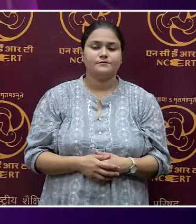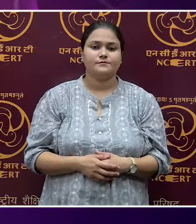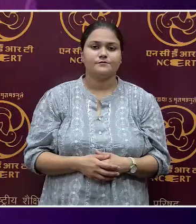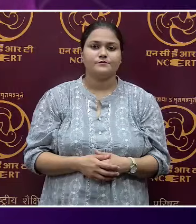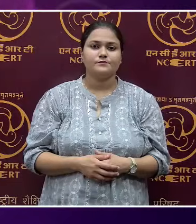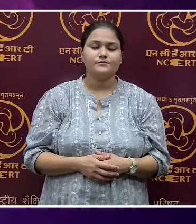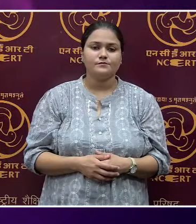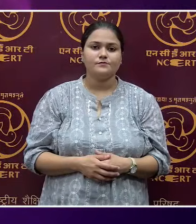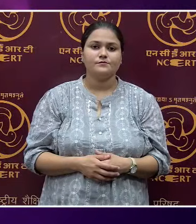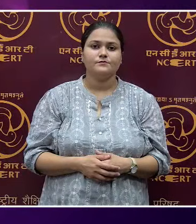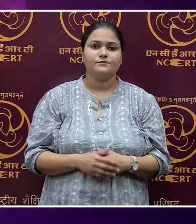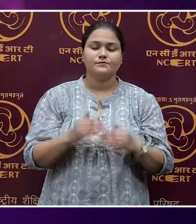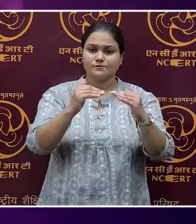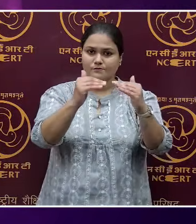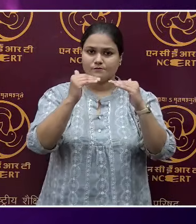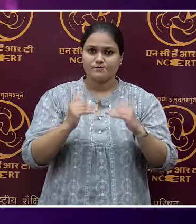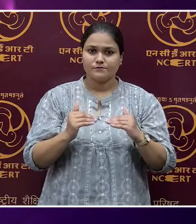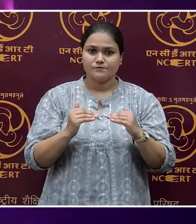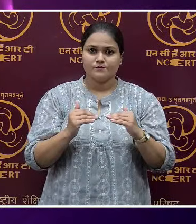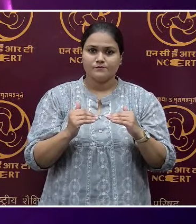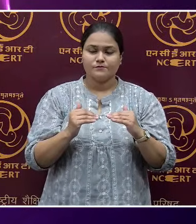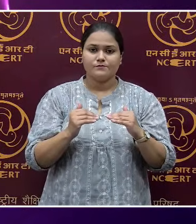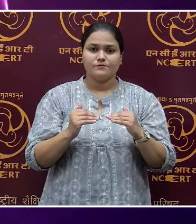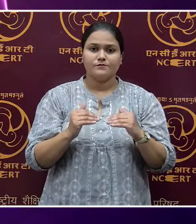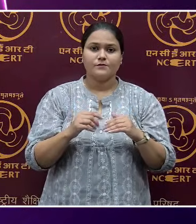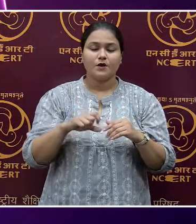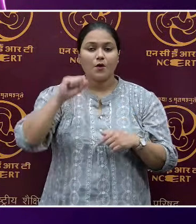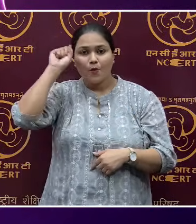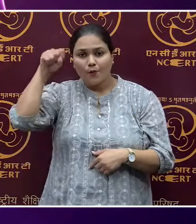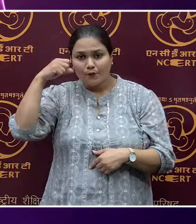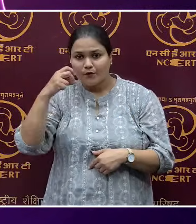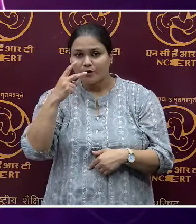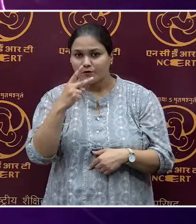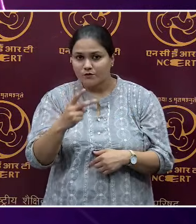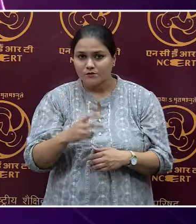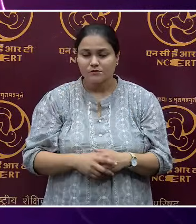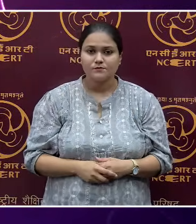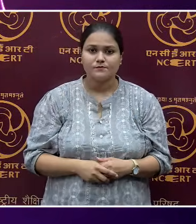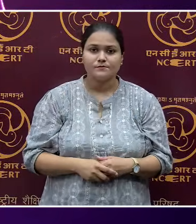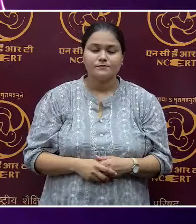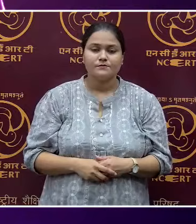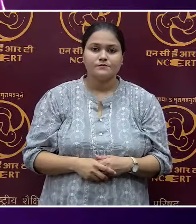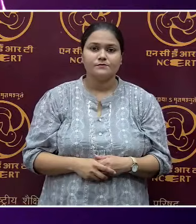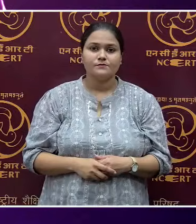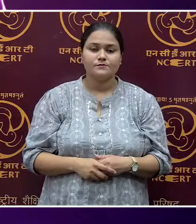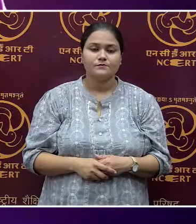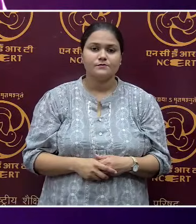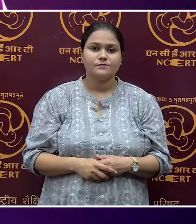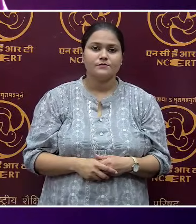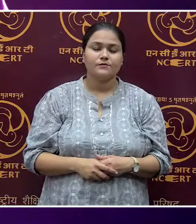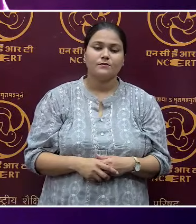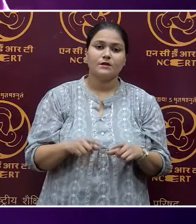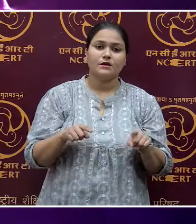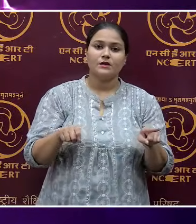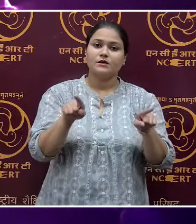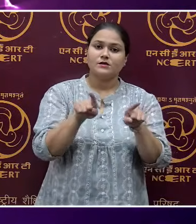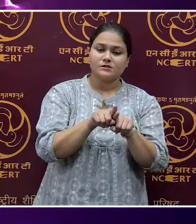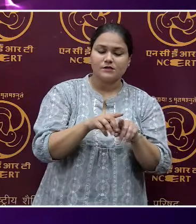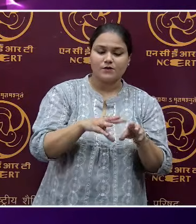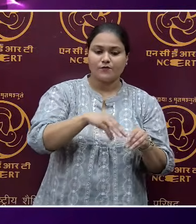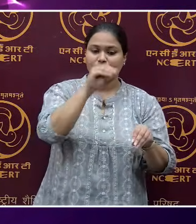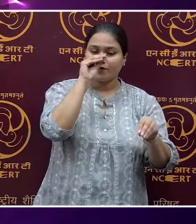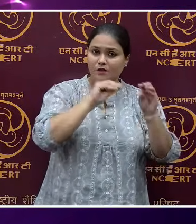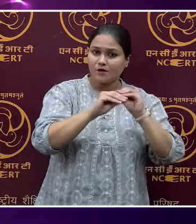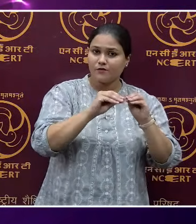So yeah, after that there is a video thing. So procedure also help us understand how to perform the simulation, and the same we can learn from